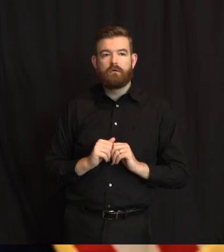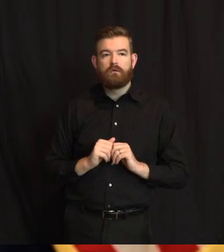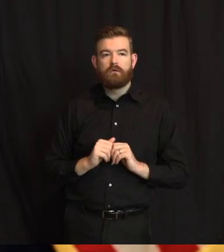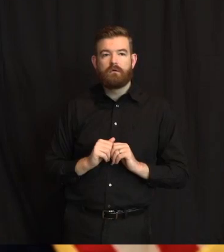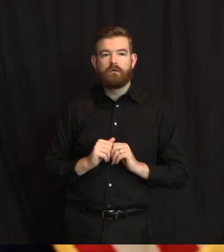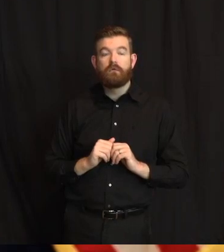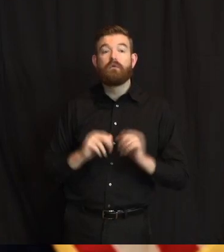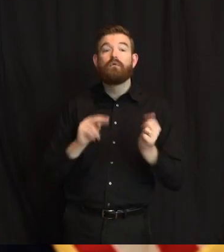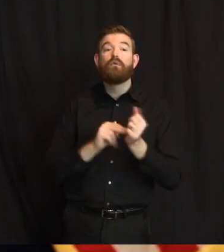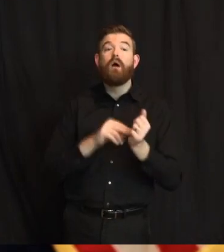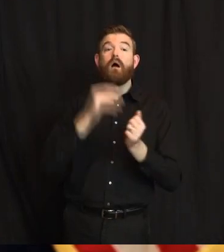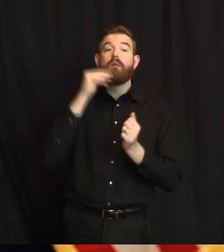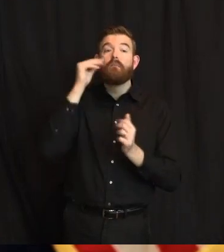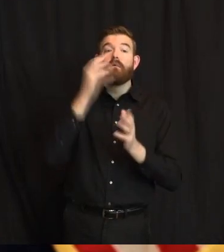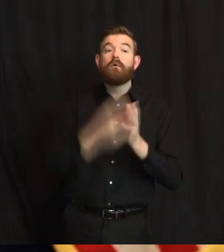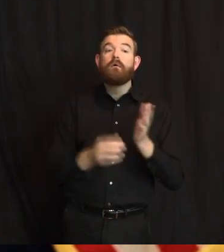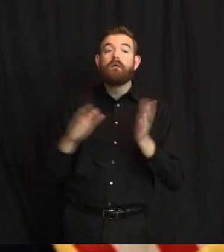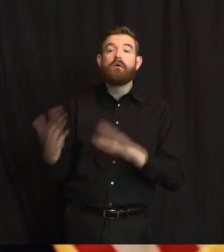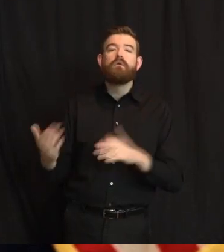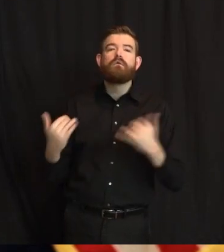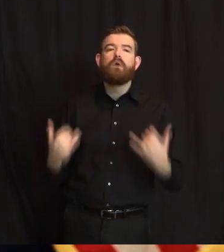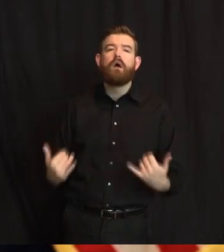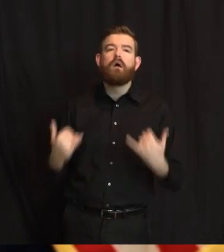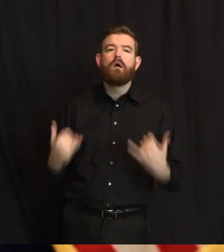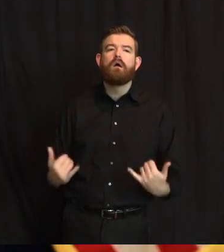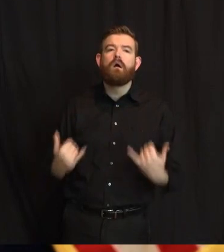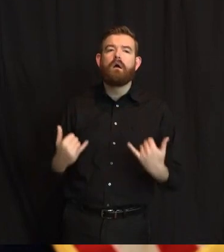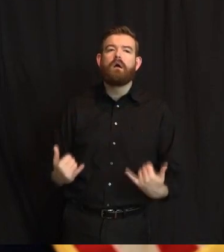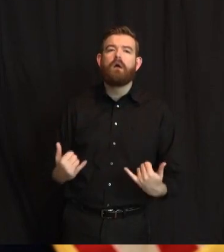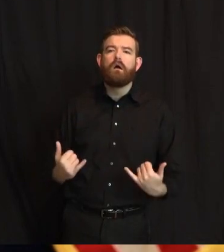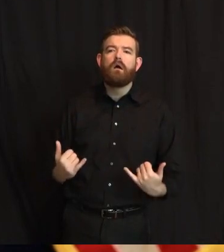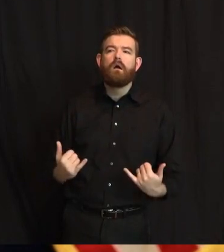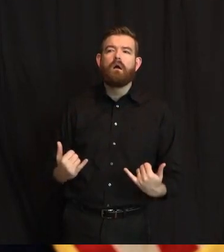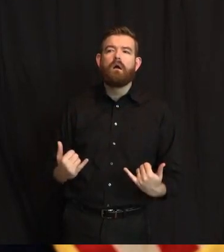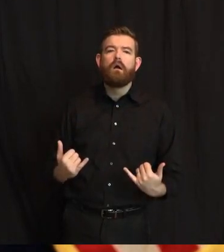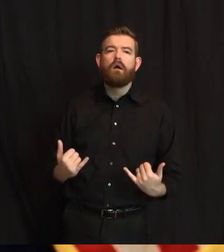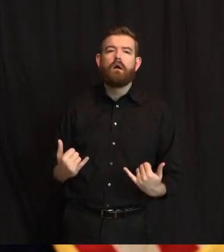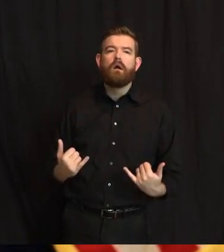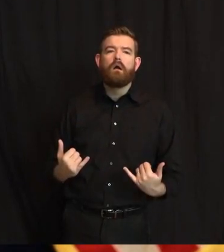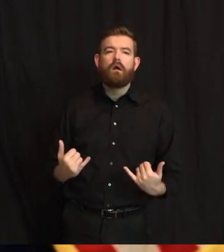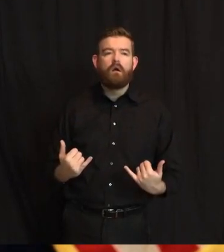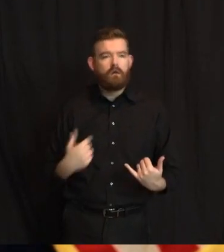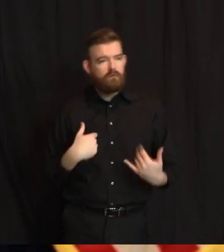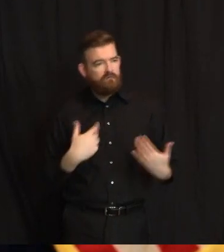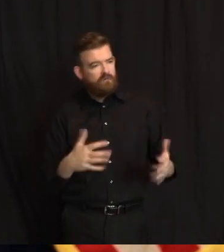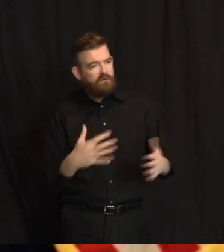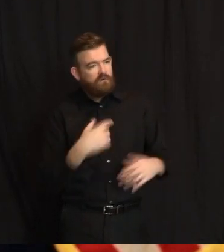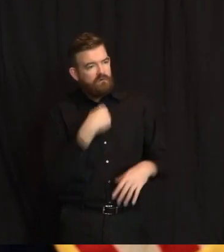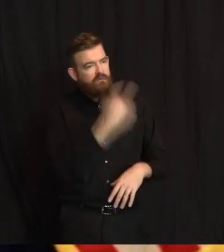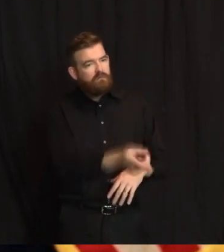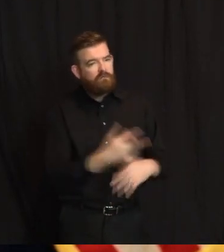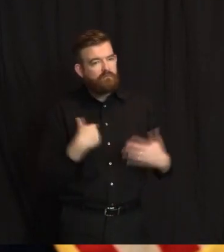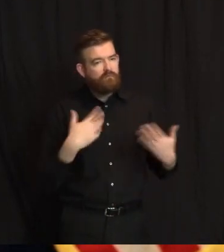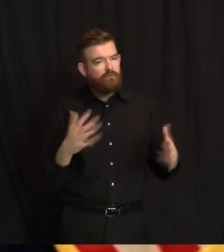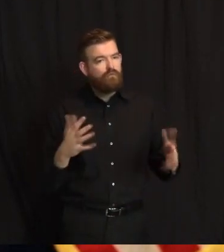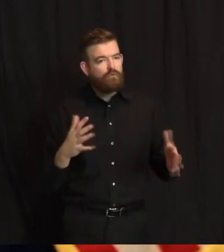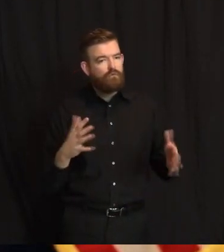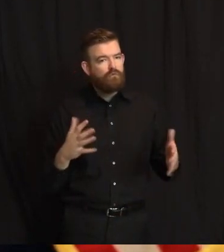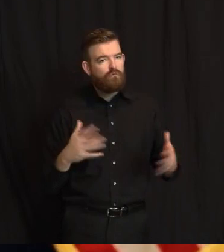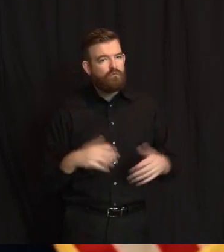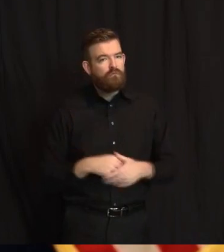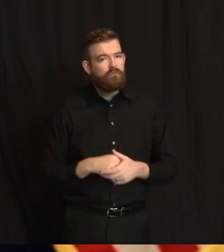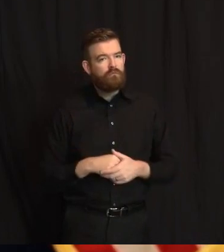You did say this. Folks who died overnight who were long-term care facilities. Yeah, I just said that earlier. I did. Yeah. We'll come back to you when